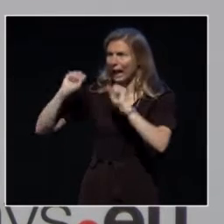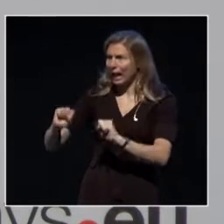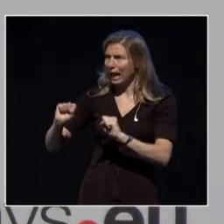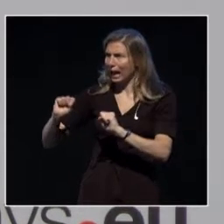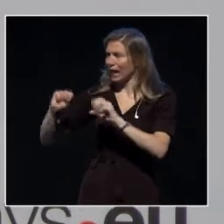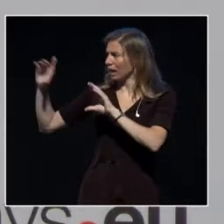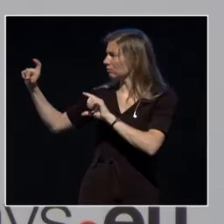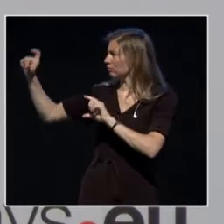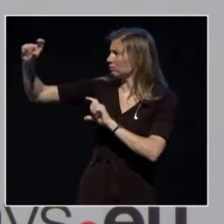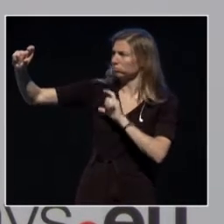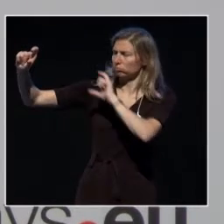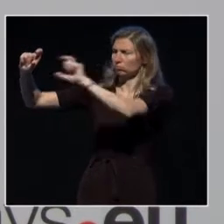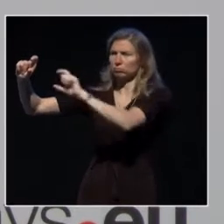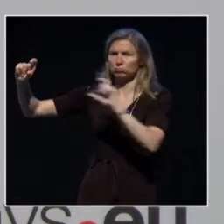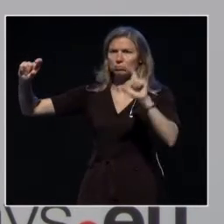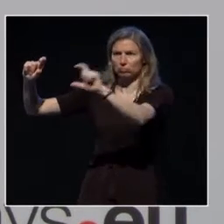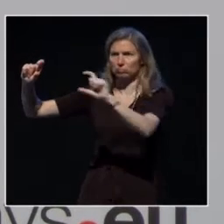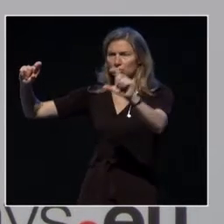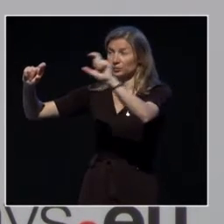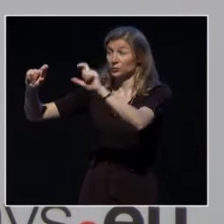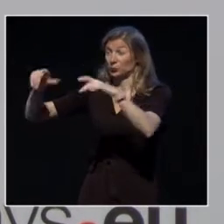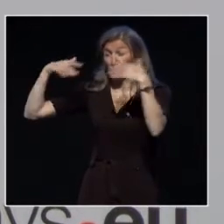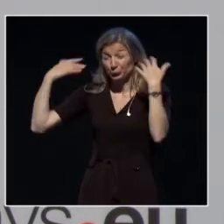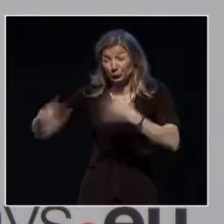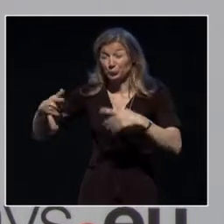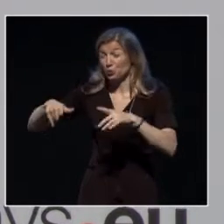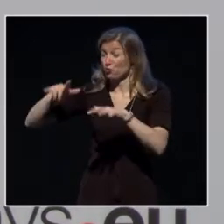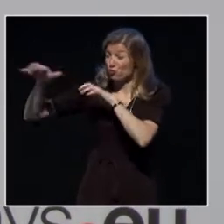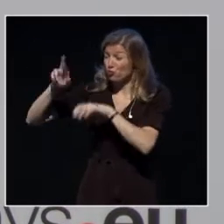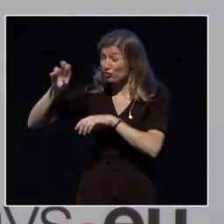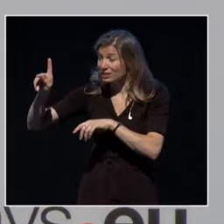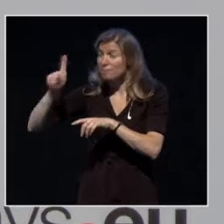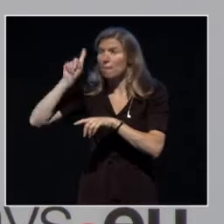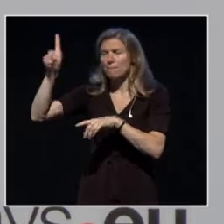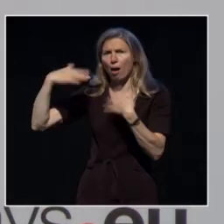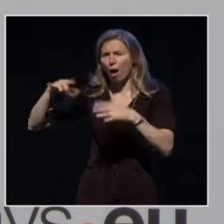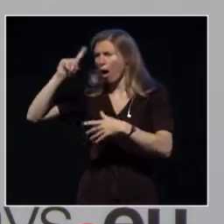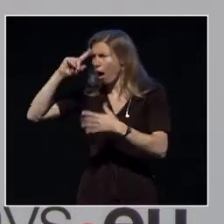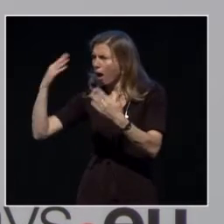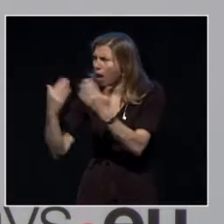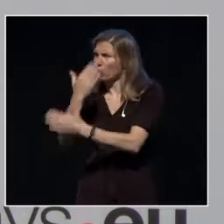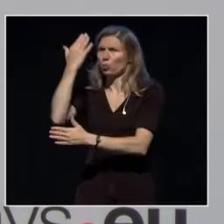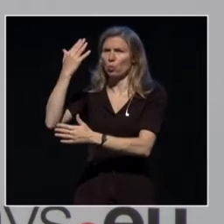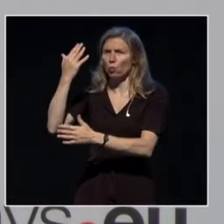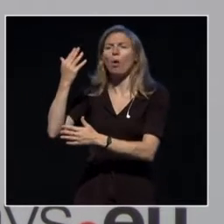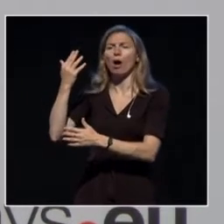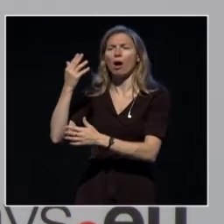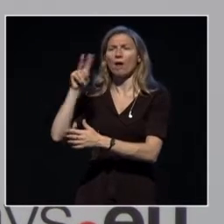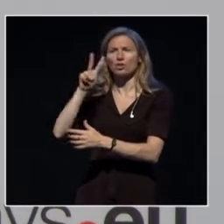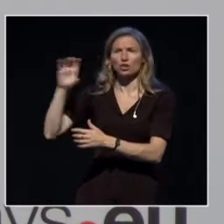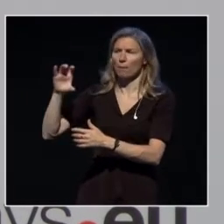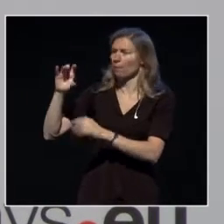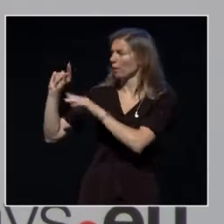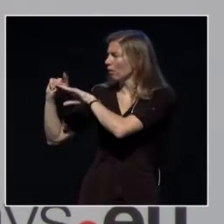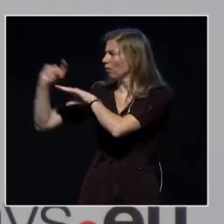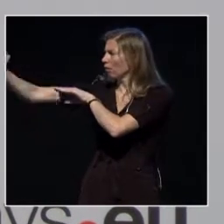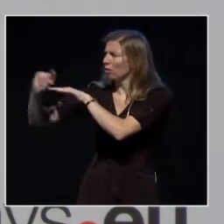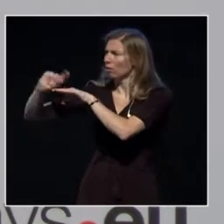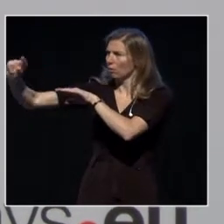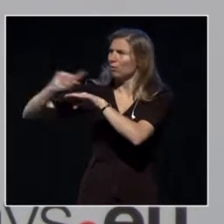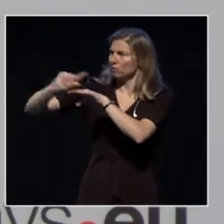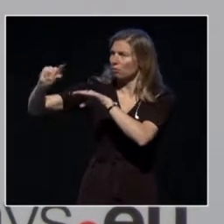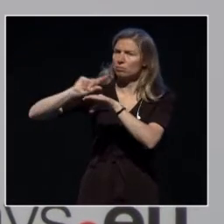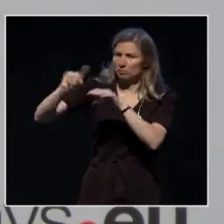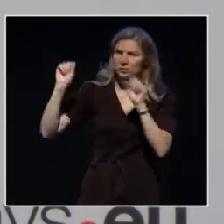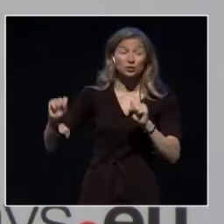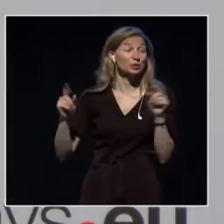into highly risky but highly innovative companies. We should talk about creating